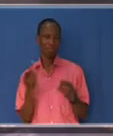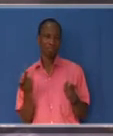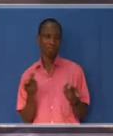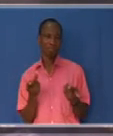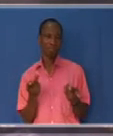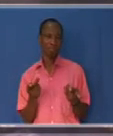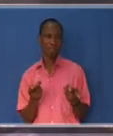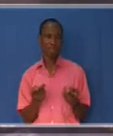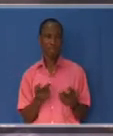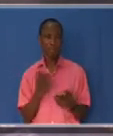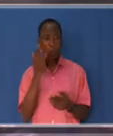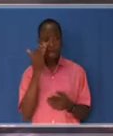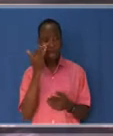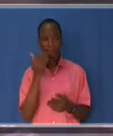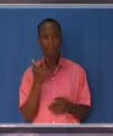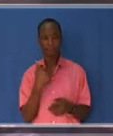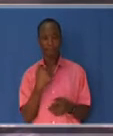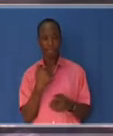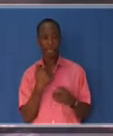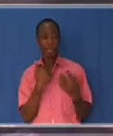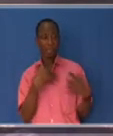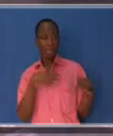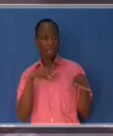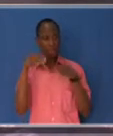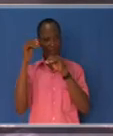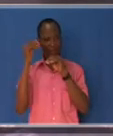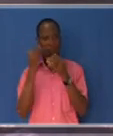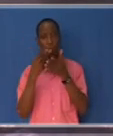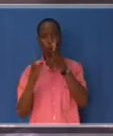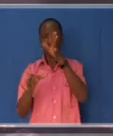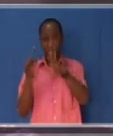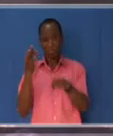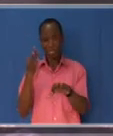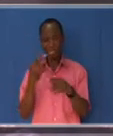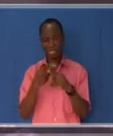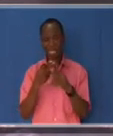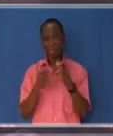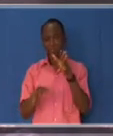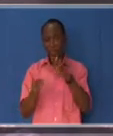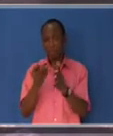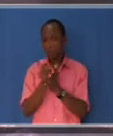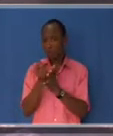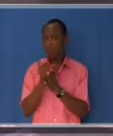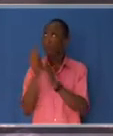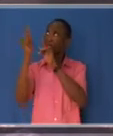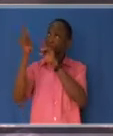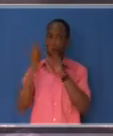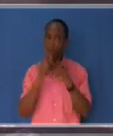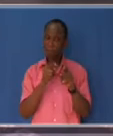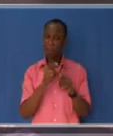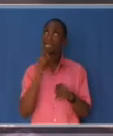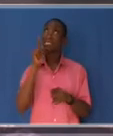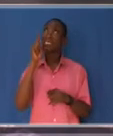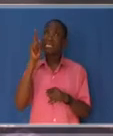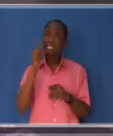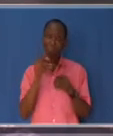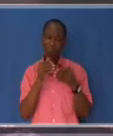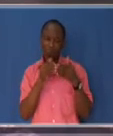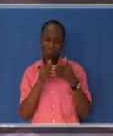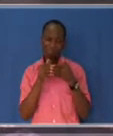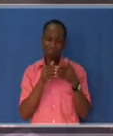now. However, when he, the Spirit of truth, has come, he will guide you into